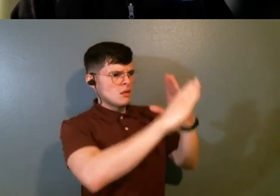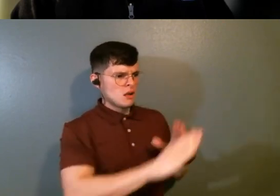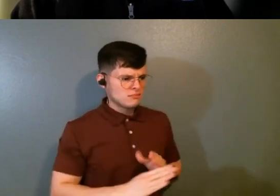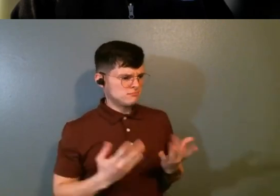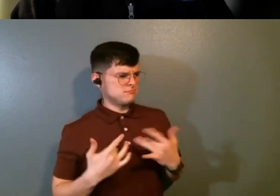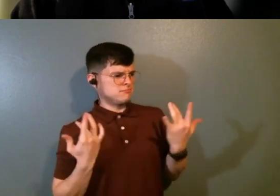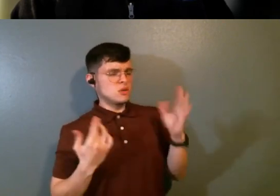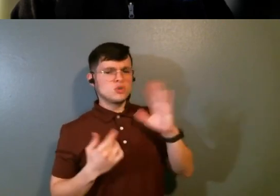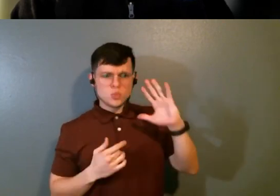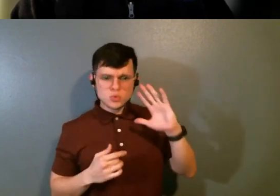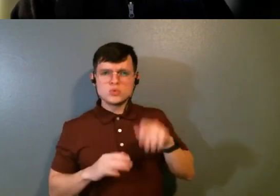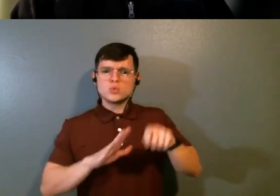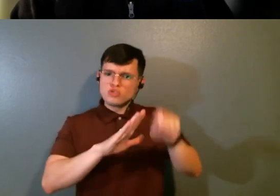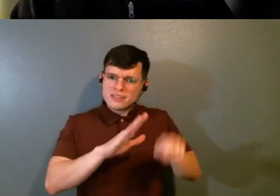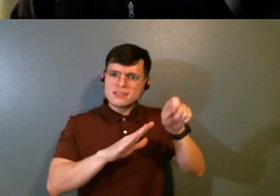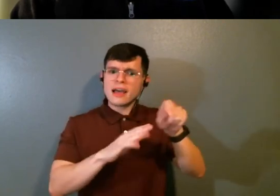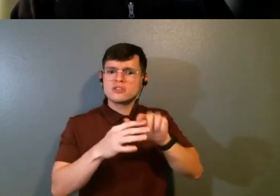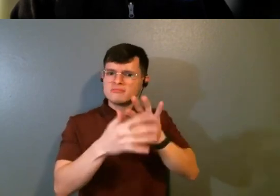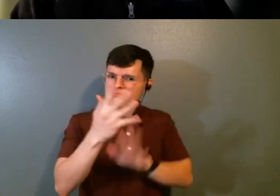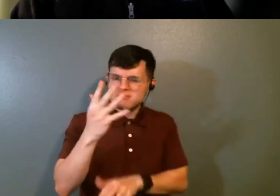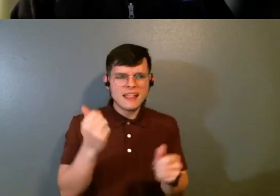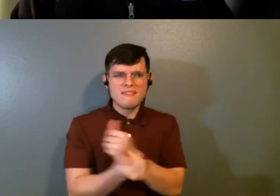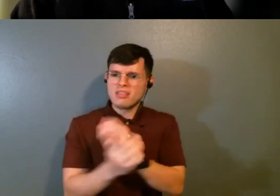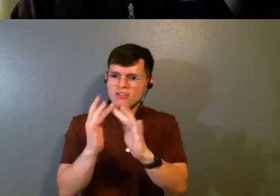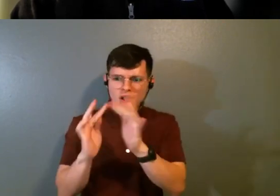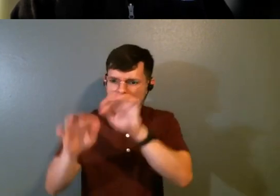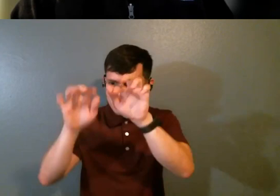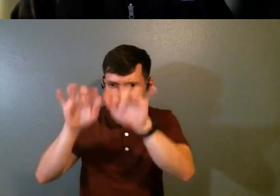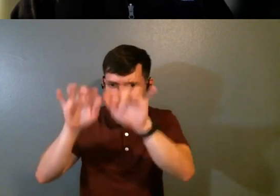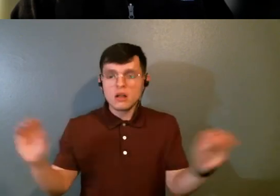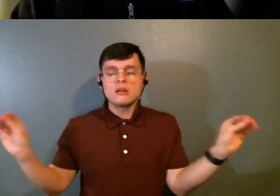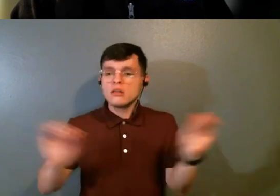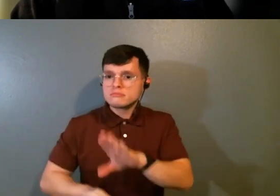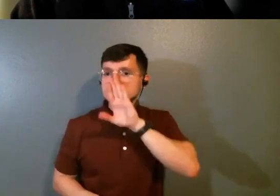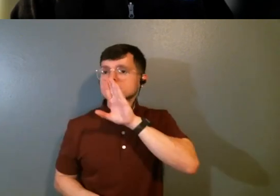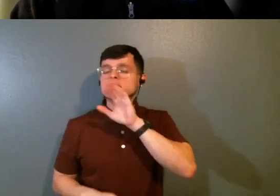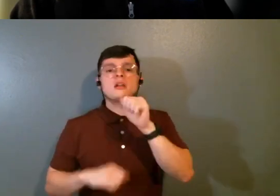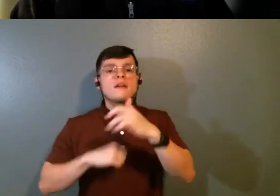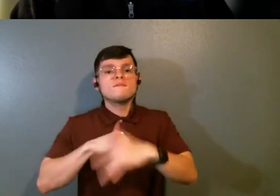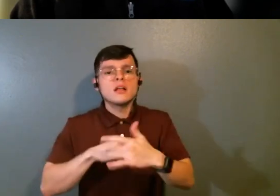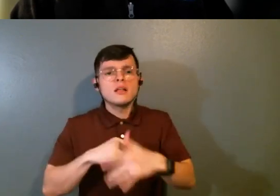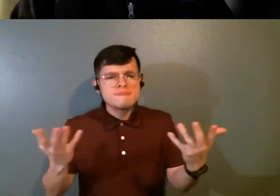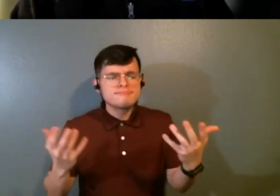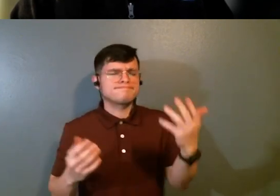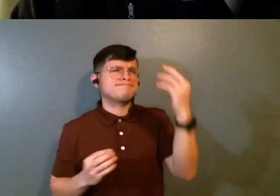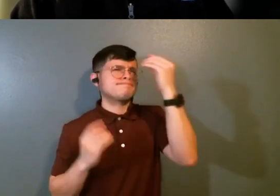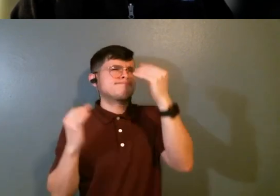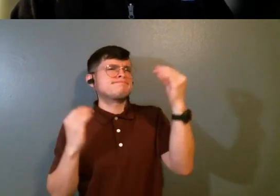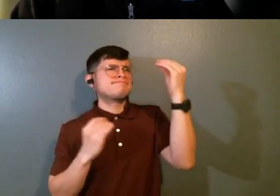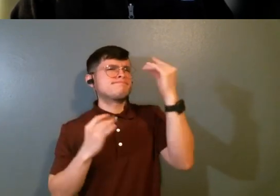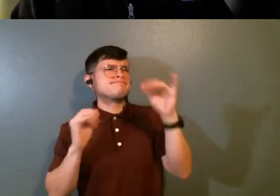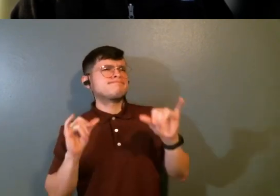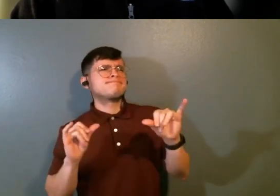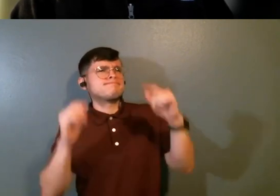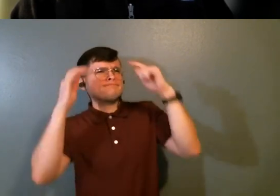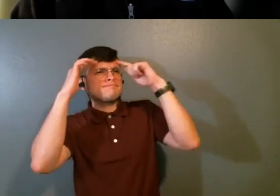on the web, and all of a sudden those things were not available. And I kept thinking to myself, I just